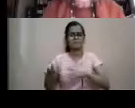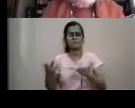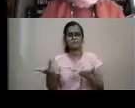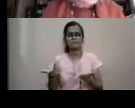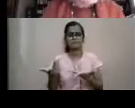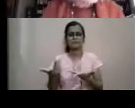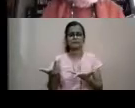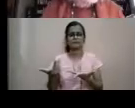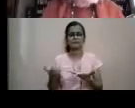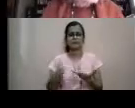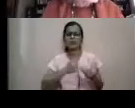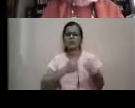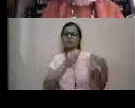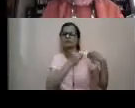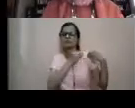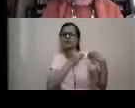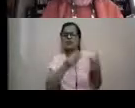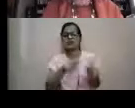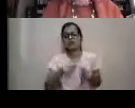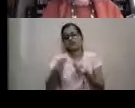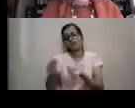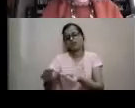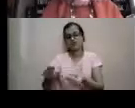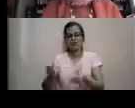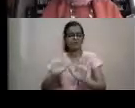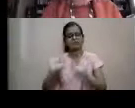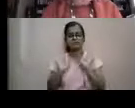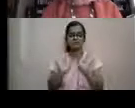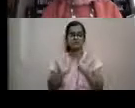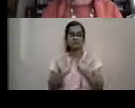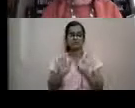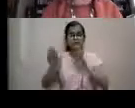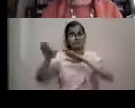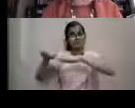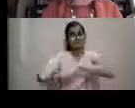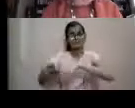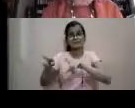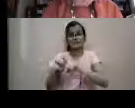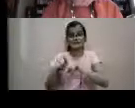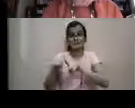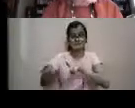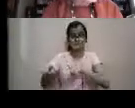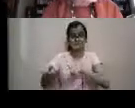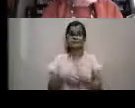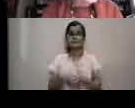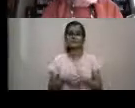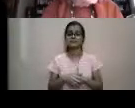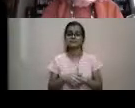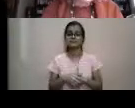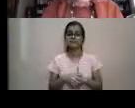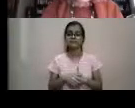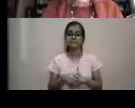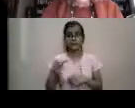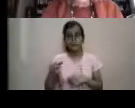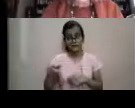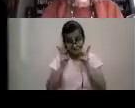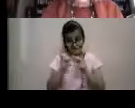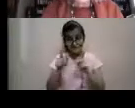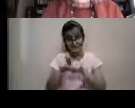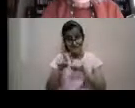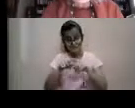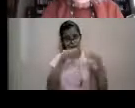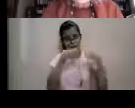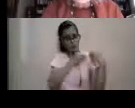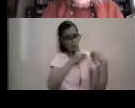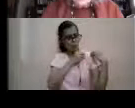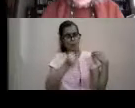failed her. What we see here is that dependencies can be and usually are nested